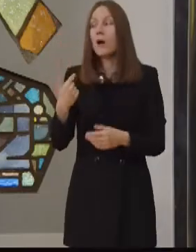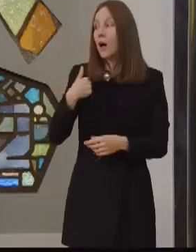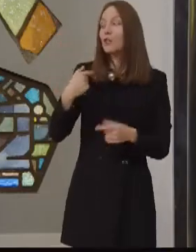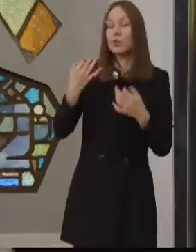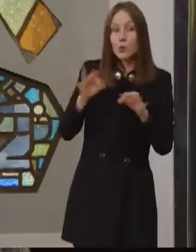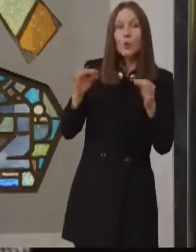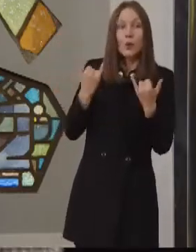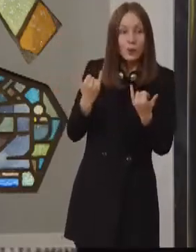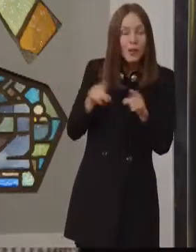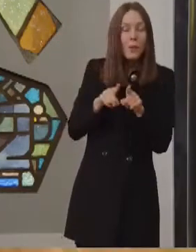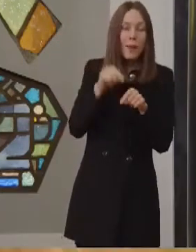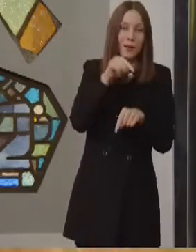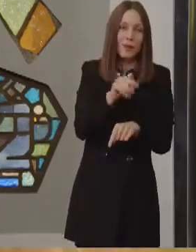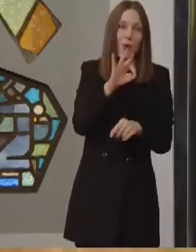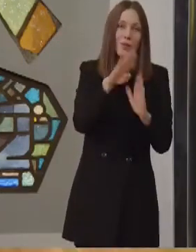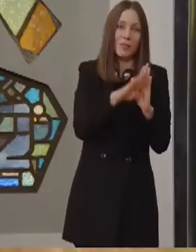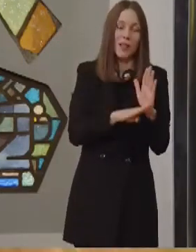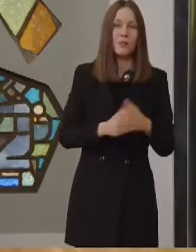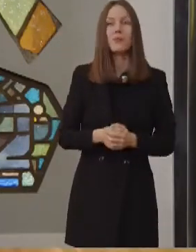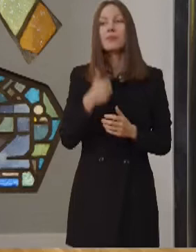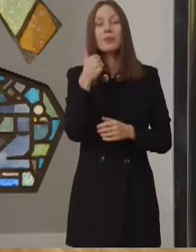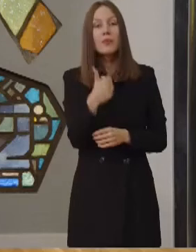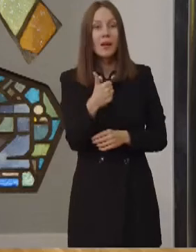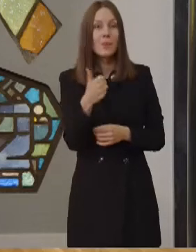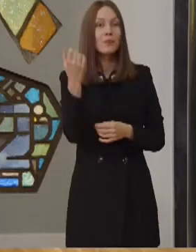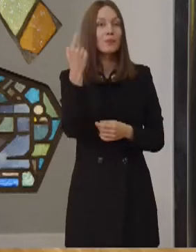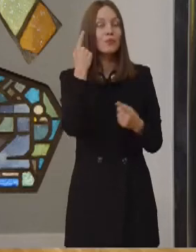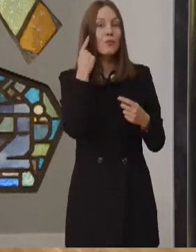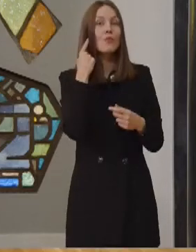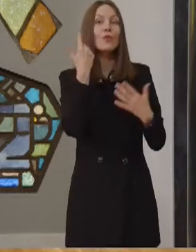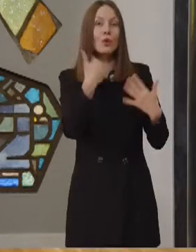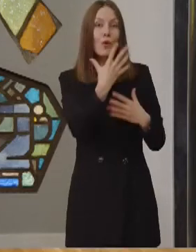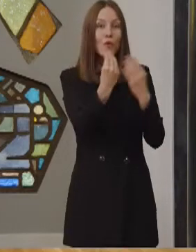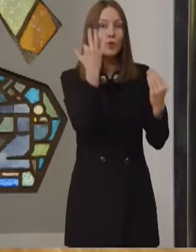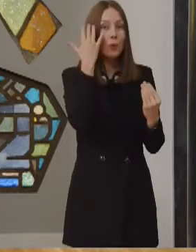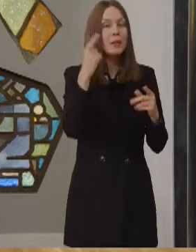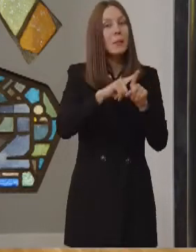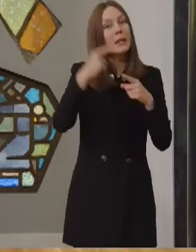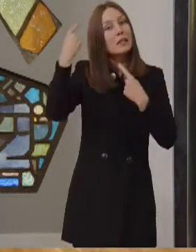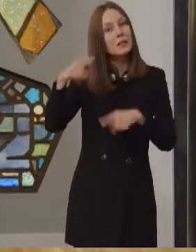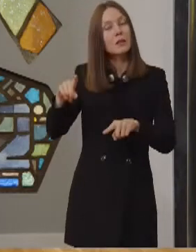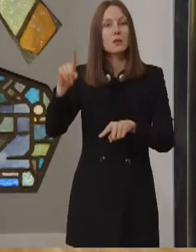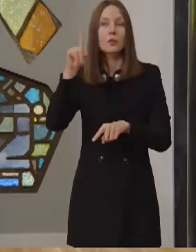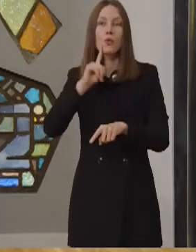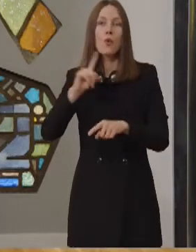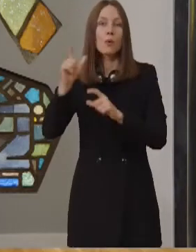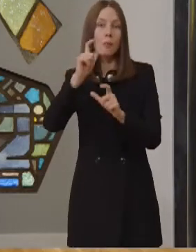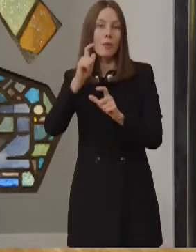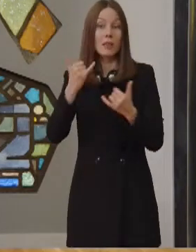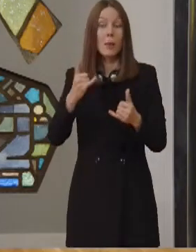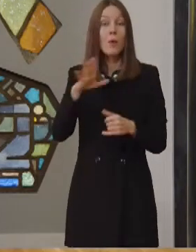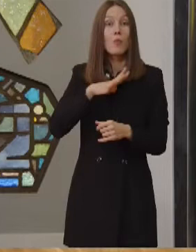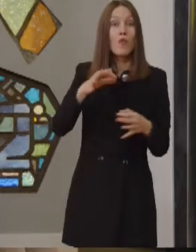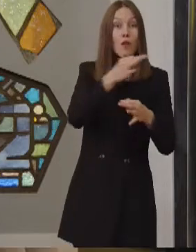So you should follow the same principle with the partnership law. Now I would like to include